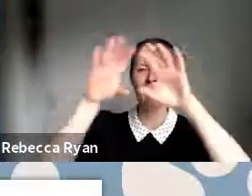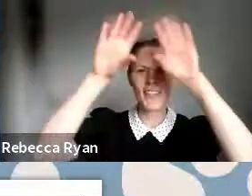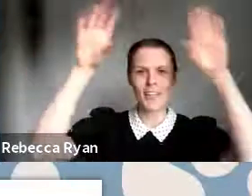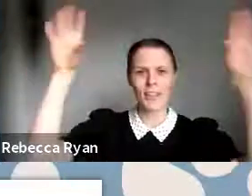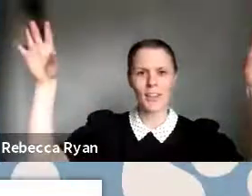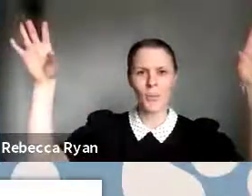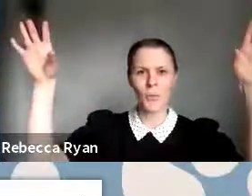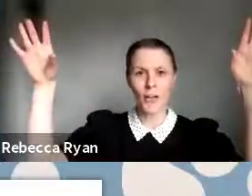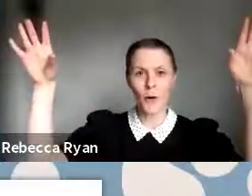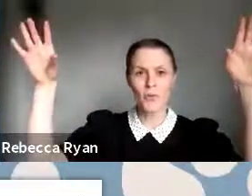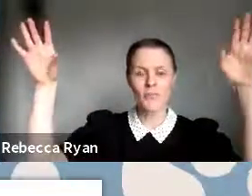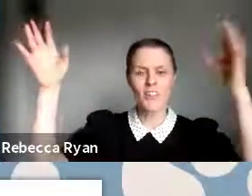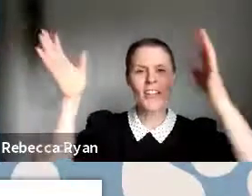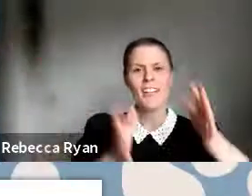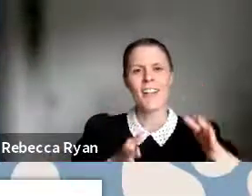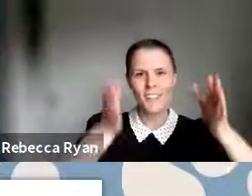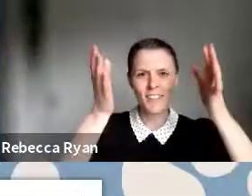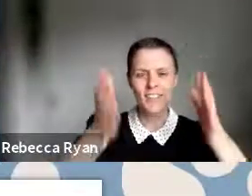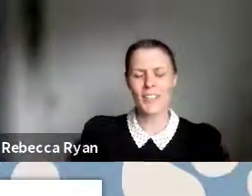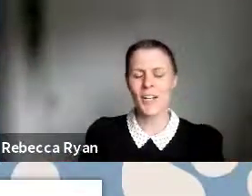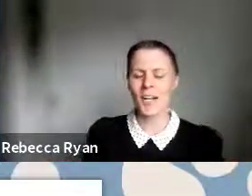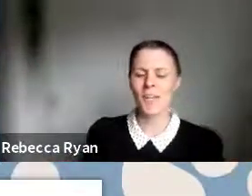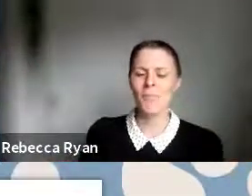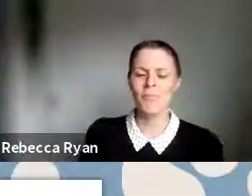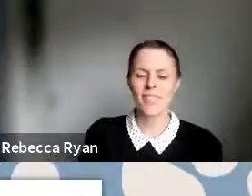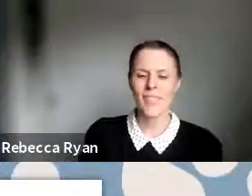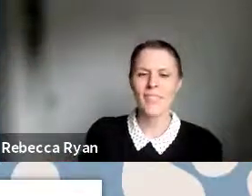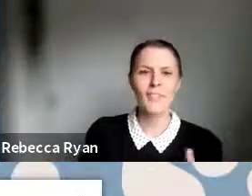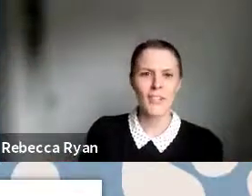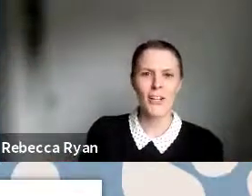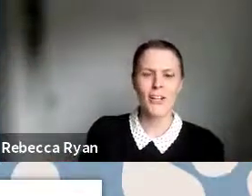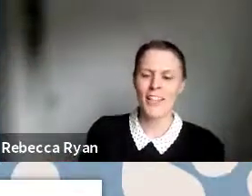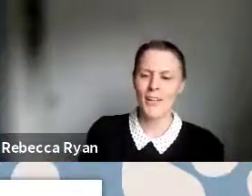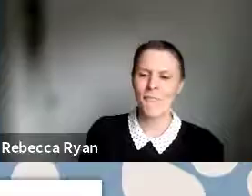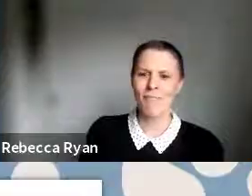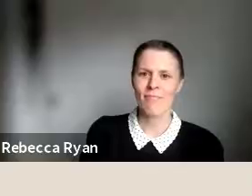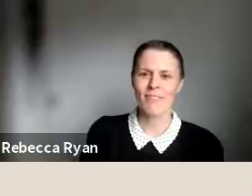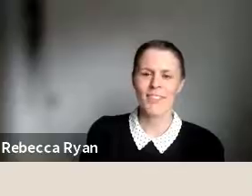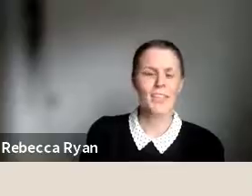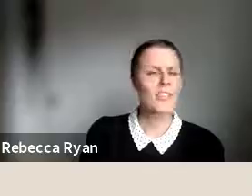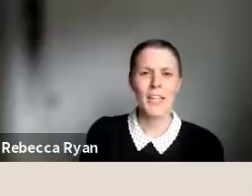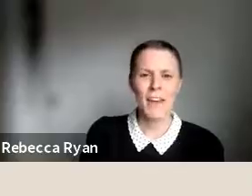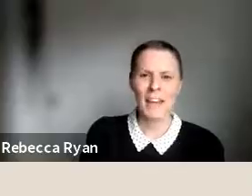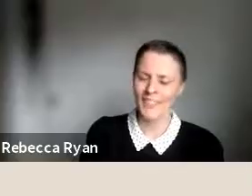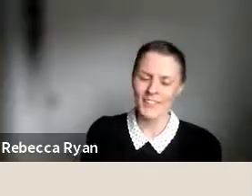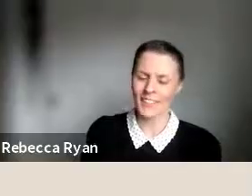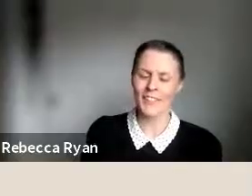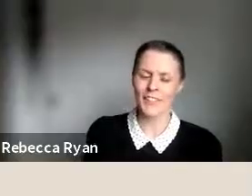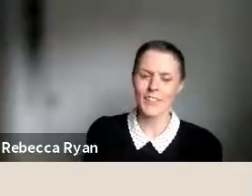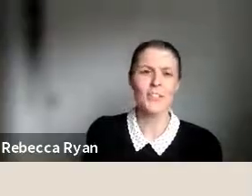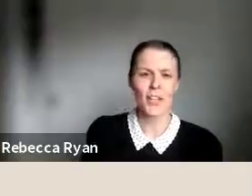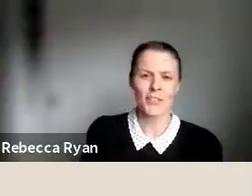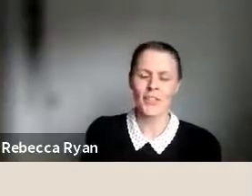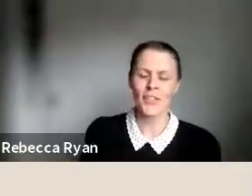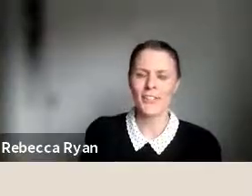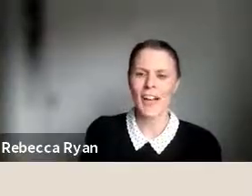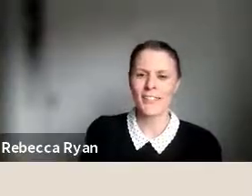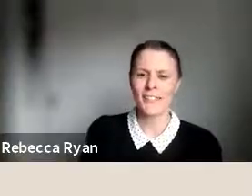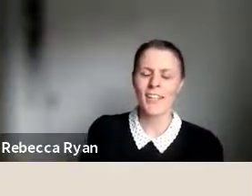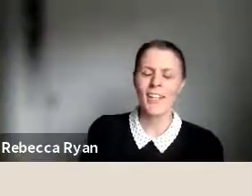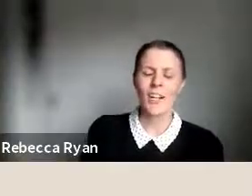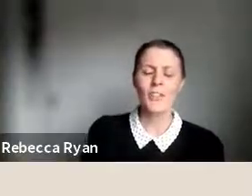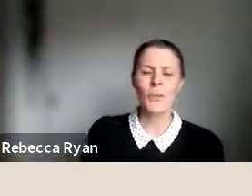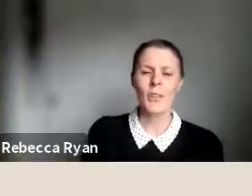Johnson & Johnson is like the one that owns everything. Janssen is a division underneath them. It's the same vaccine. It's just the Johnson &